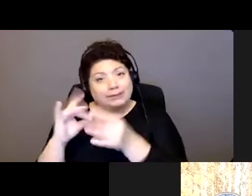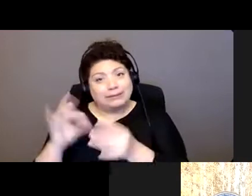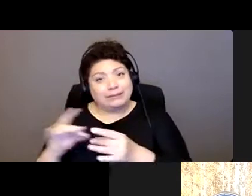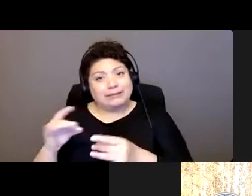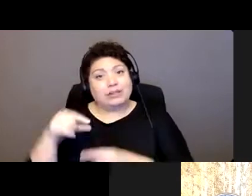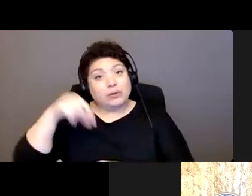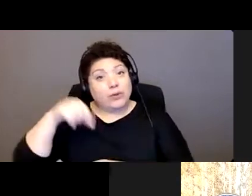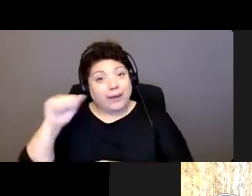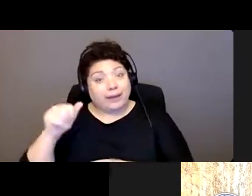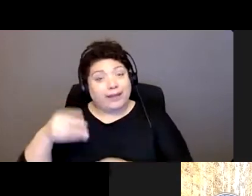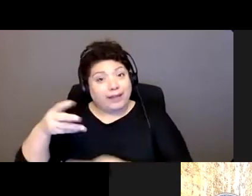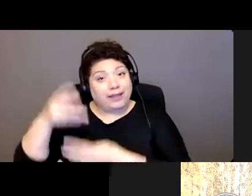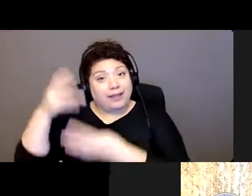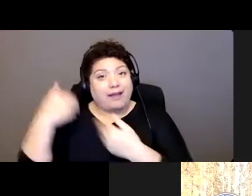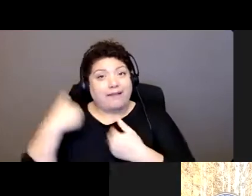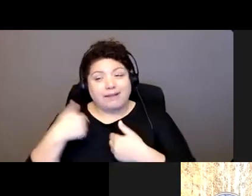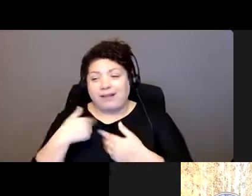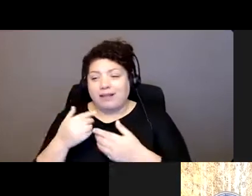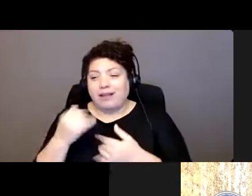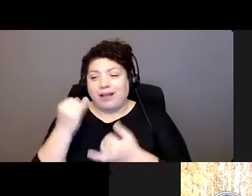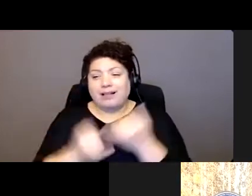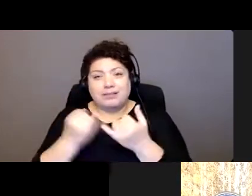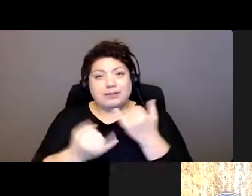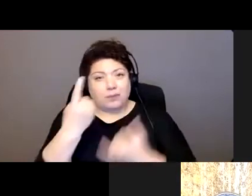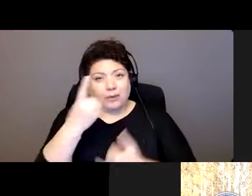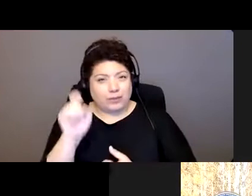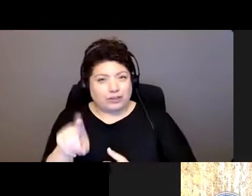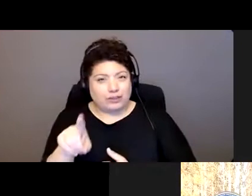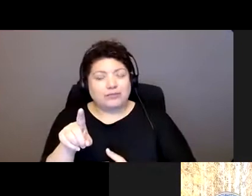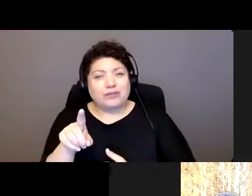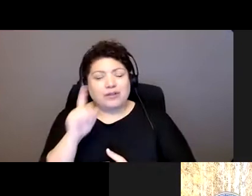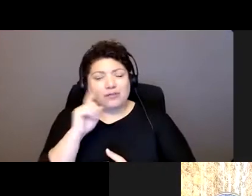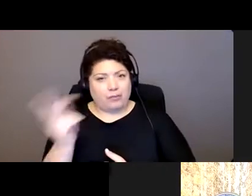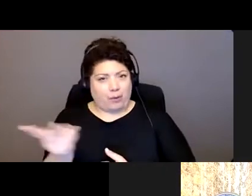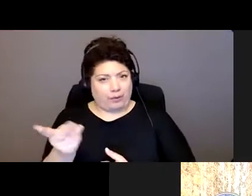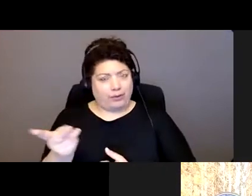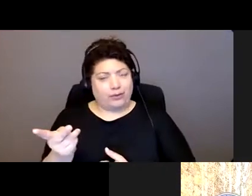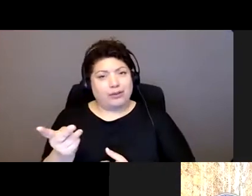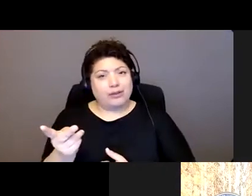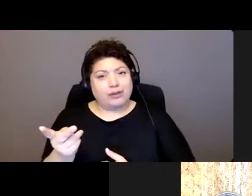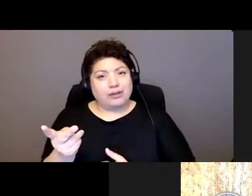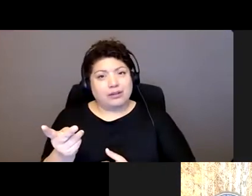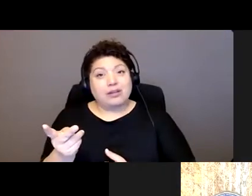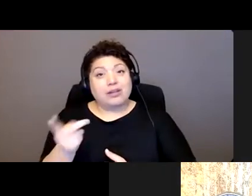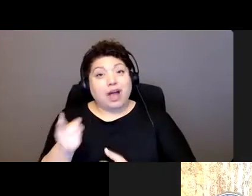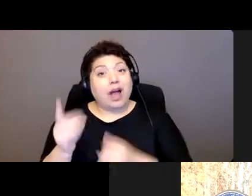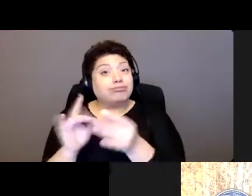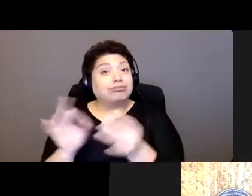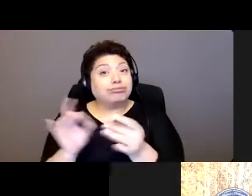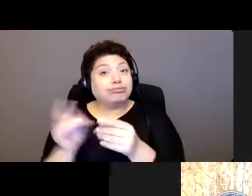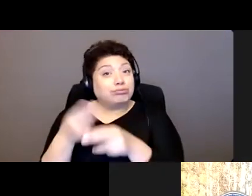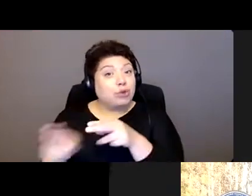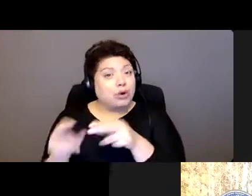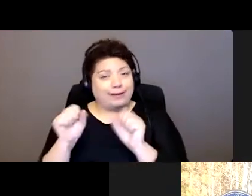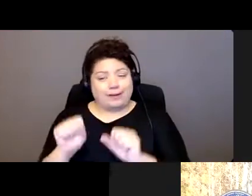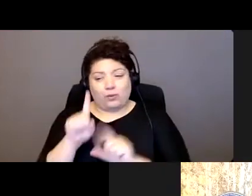and pose their questions. So I'm just going to ask one last question of the two of you. If you can make it short so that we can answer some questions.